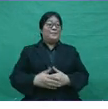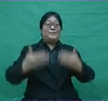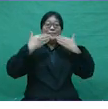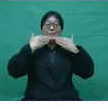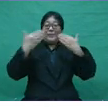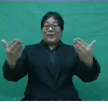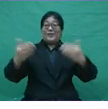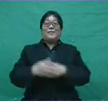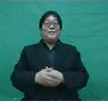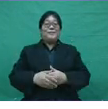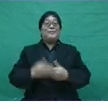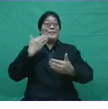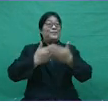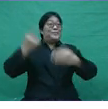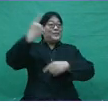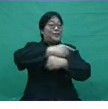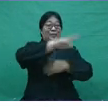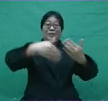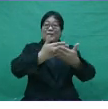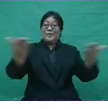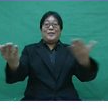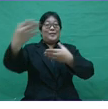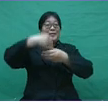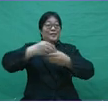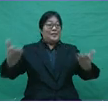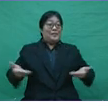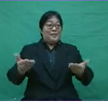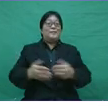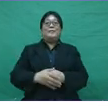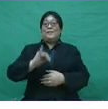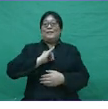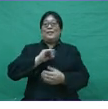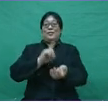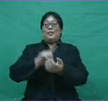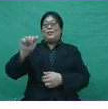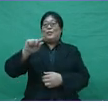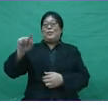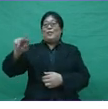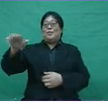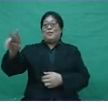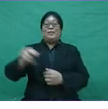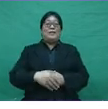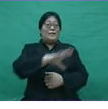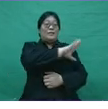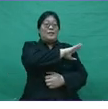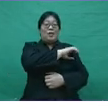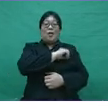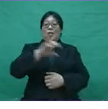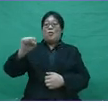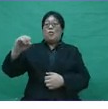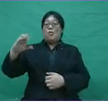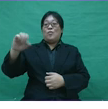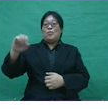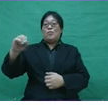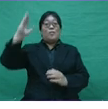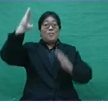and good day to everyone joining this virtual session. I'm Dr. Azman, the CEO of SOXO Malaysia, and